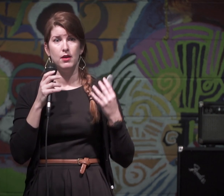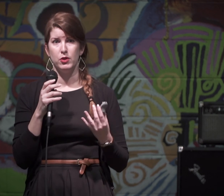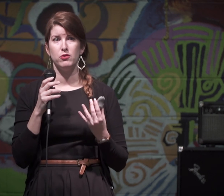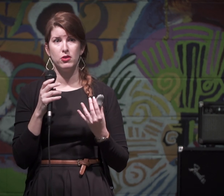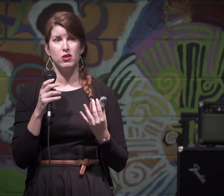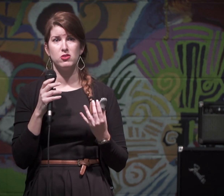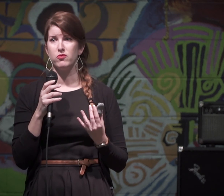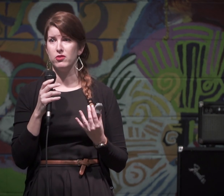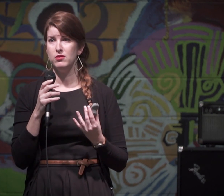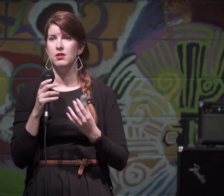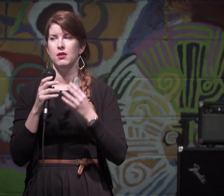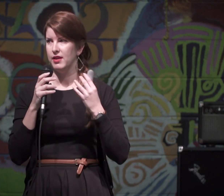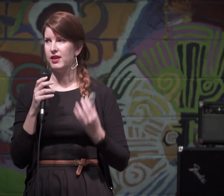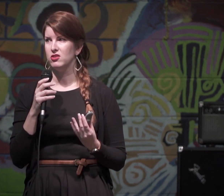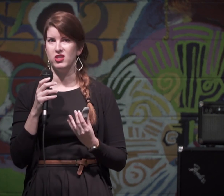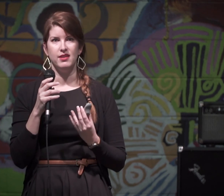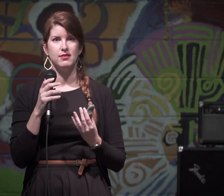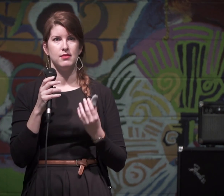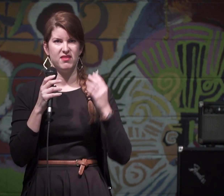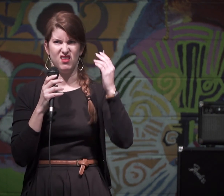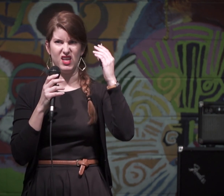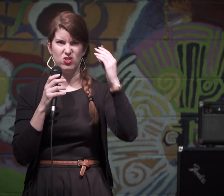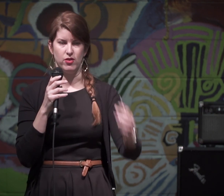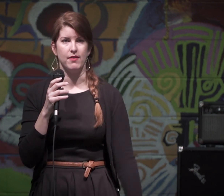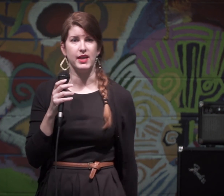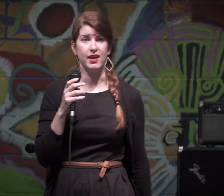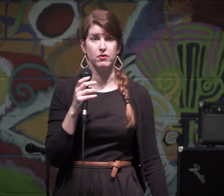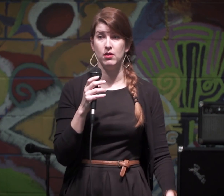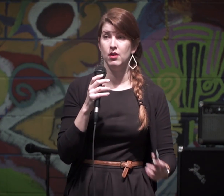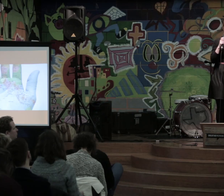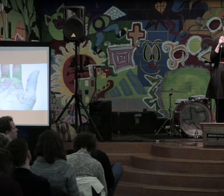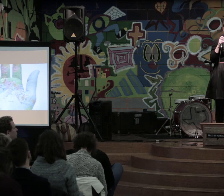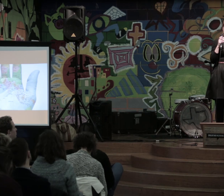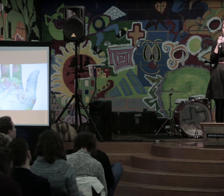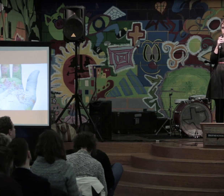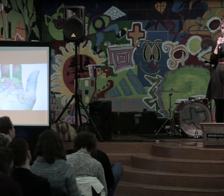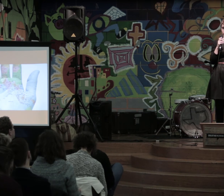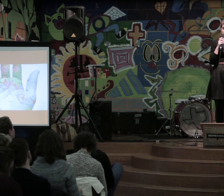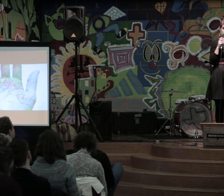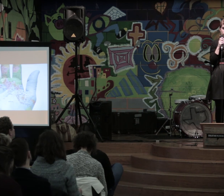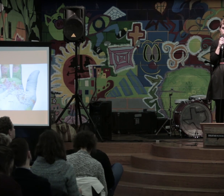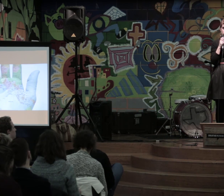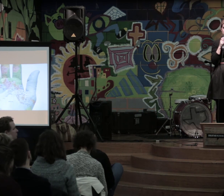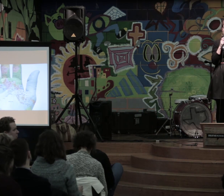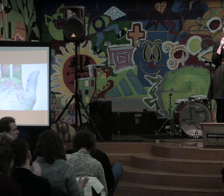linguistics. And when you look across the world, English is the language you have to have. How many of you are